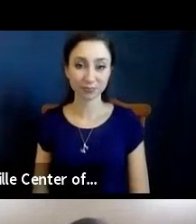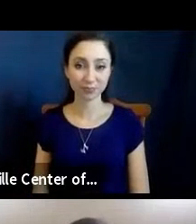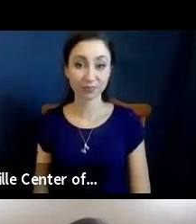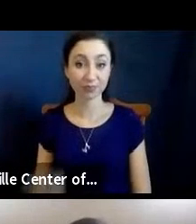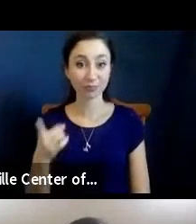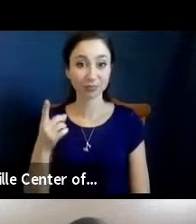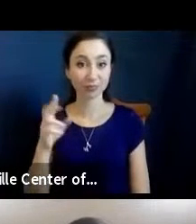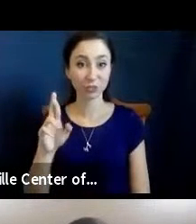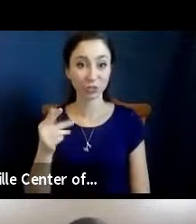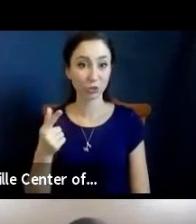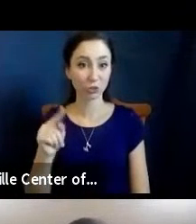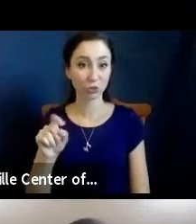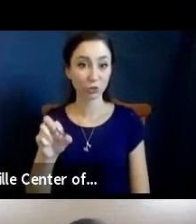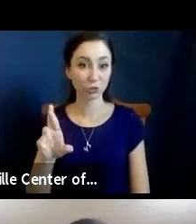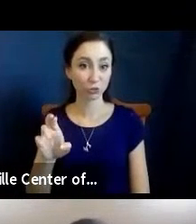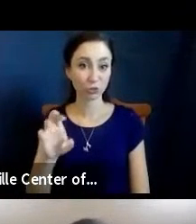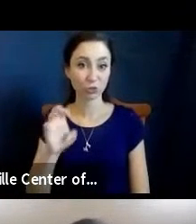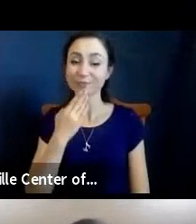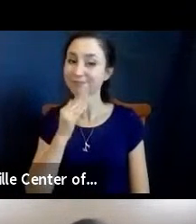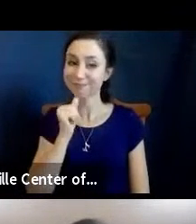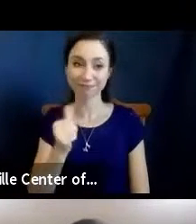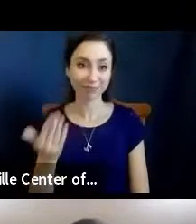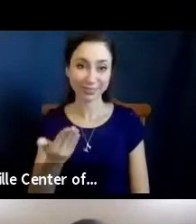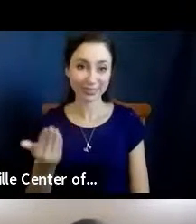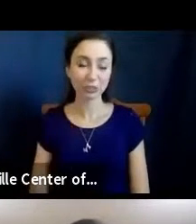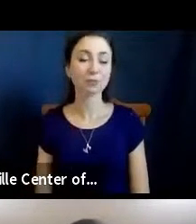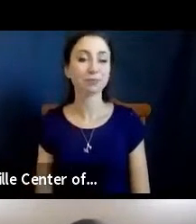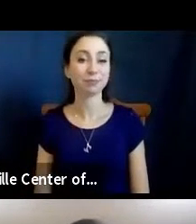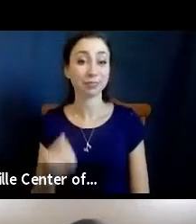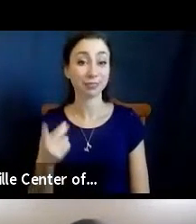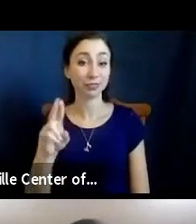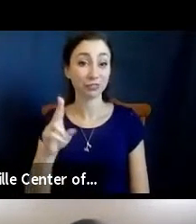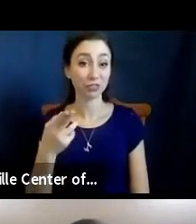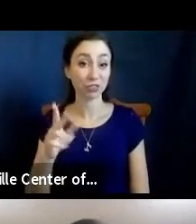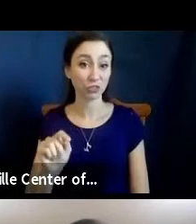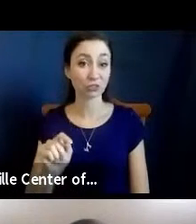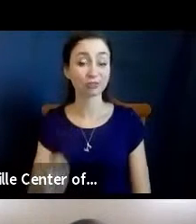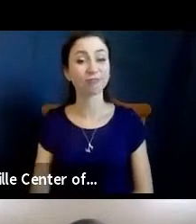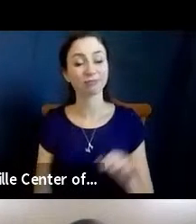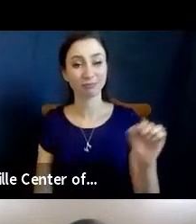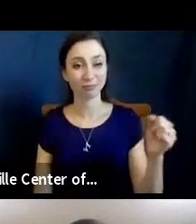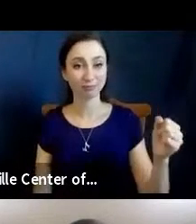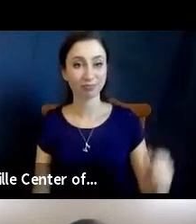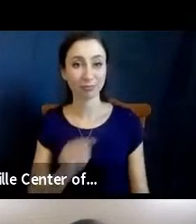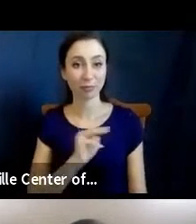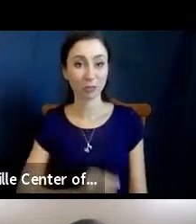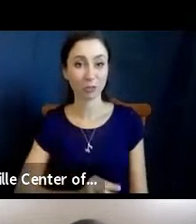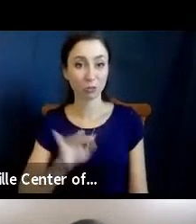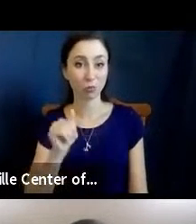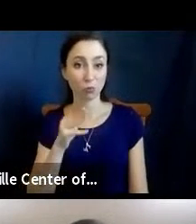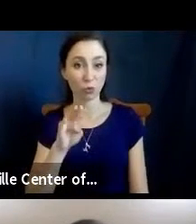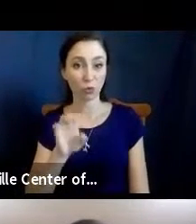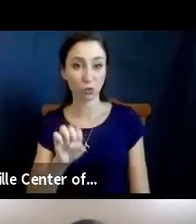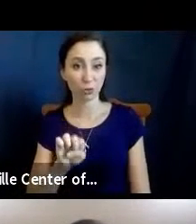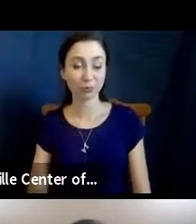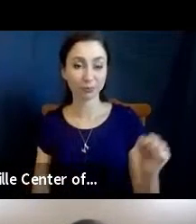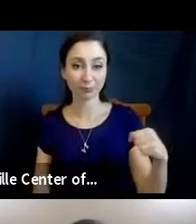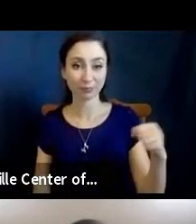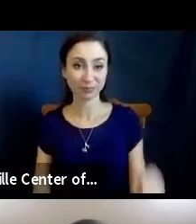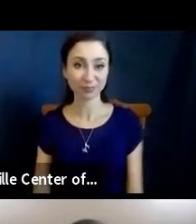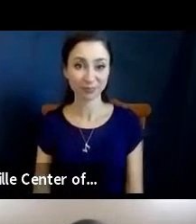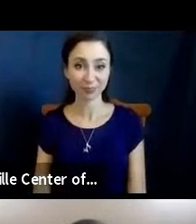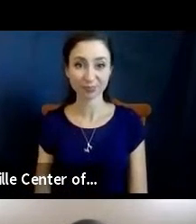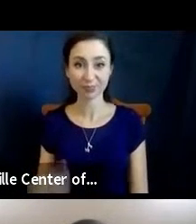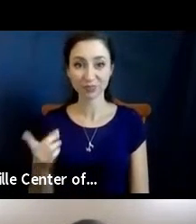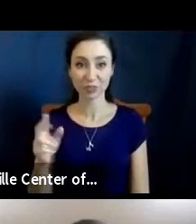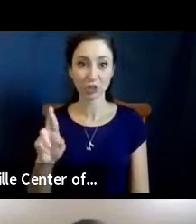Dr. Gotcher is not here. Dr. Hurt, Yes. Mayor Jacobs, Yes.